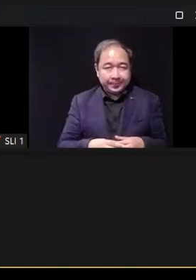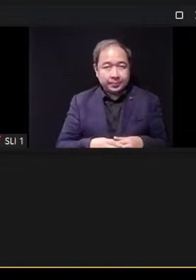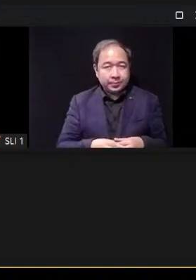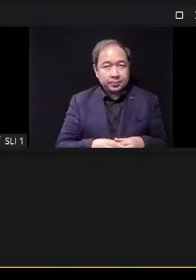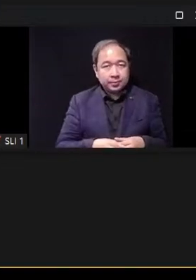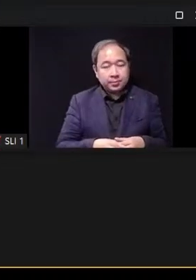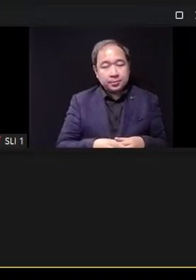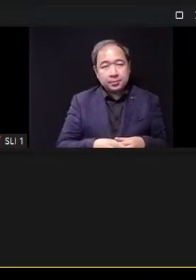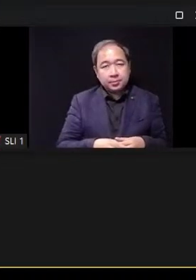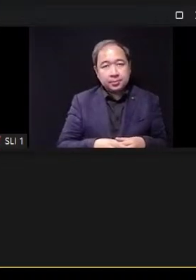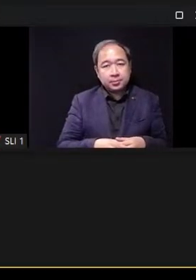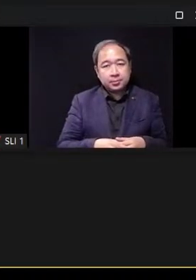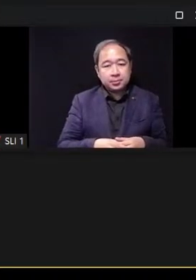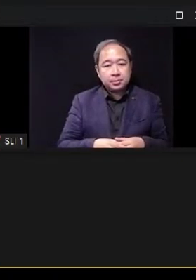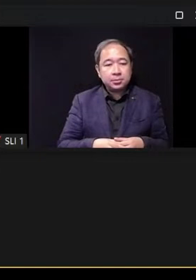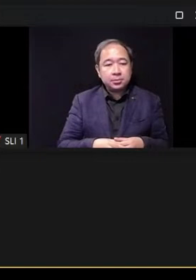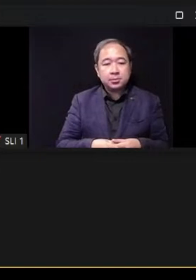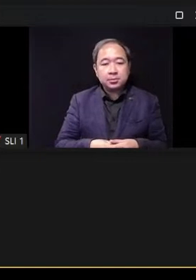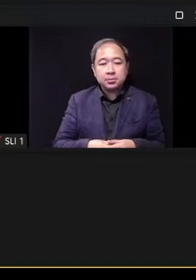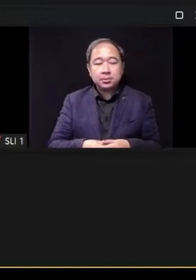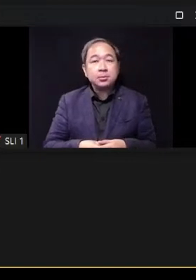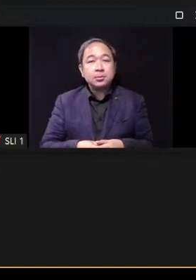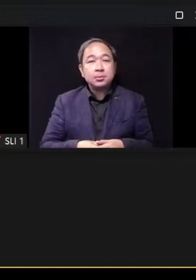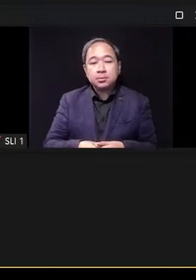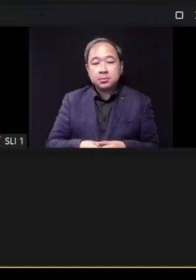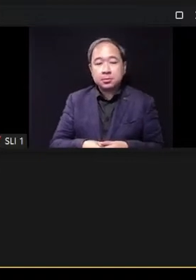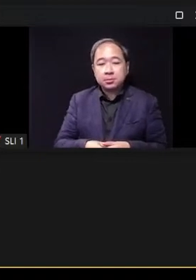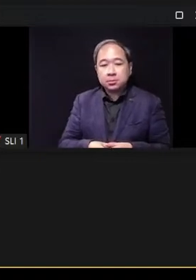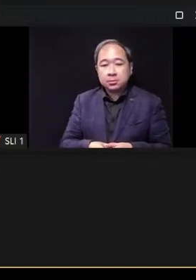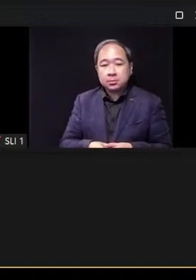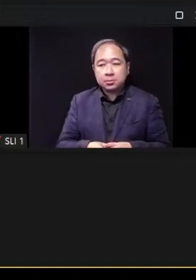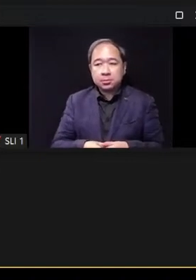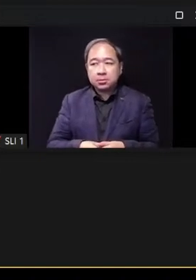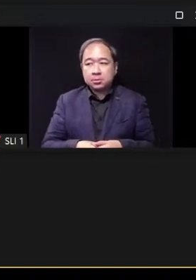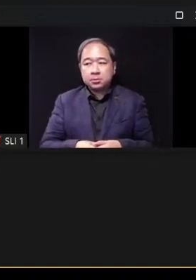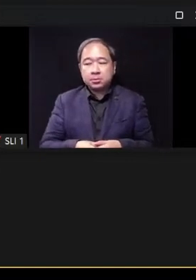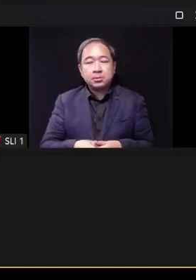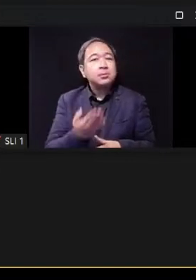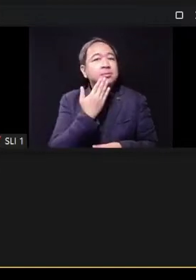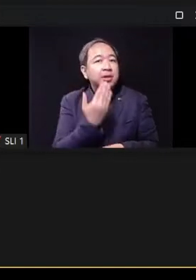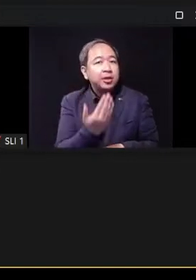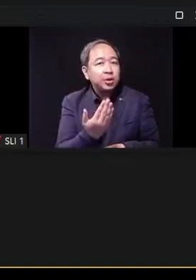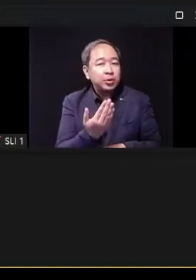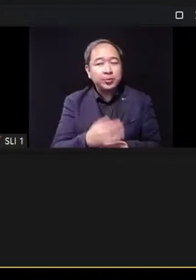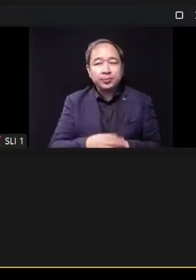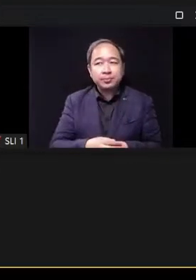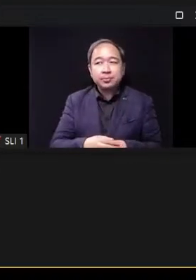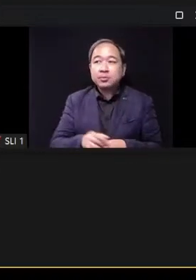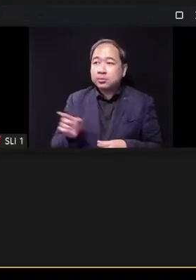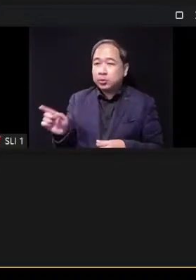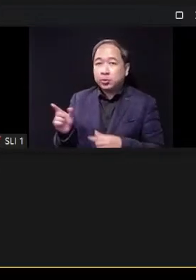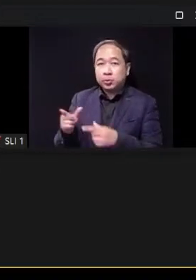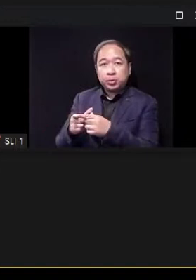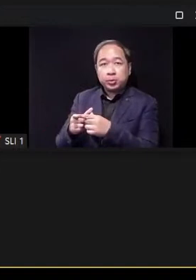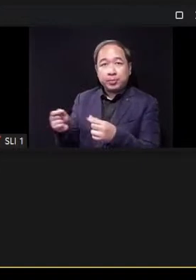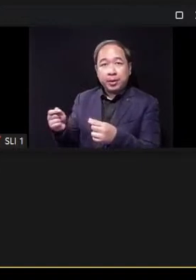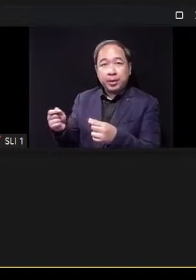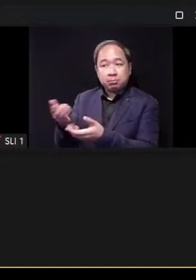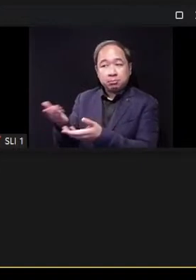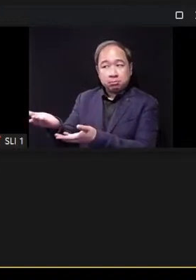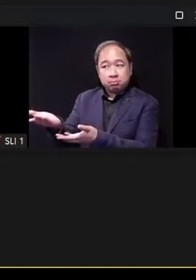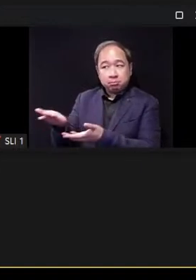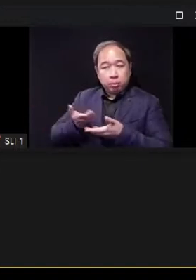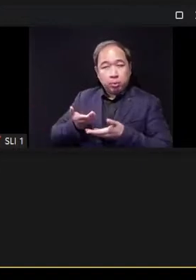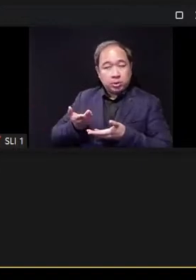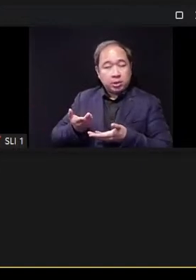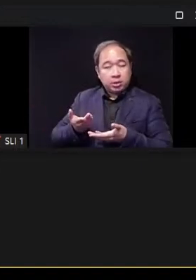Chair. Regarding the proposal made by my dear colleague from Japan, we believe that